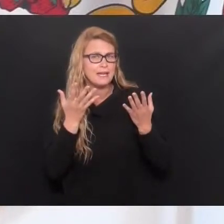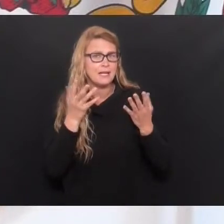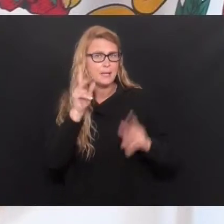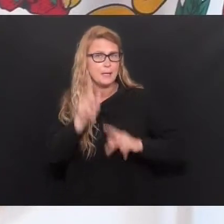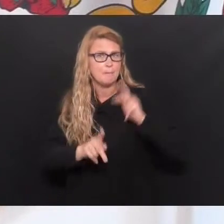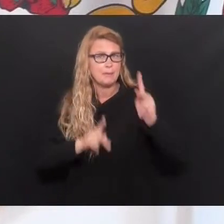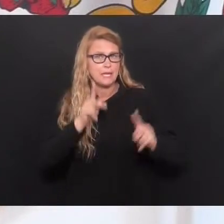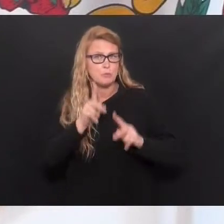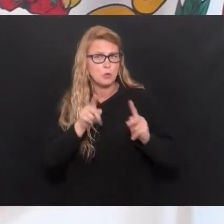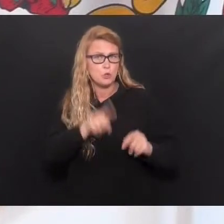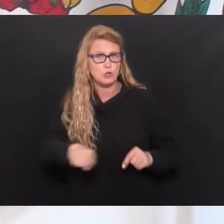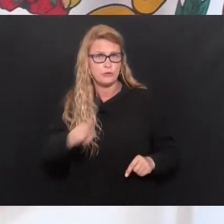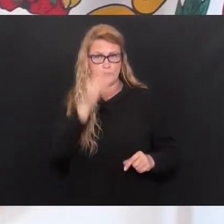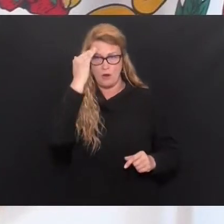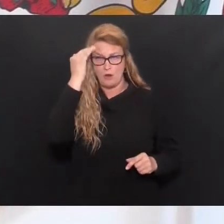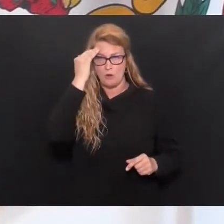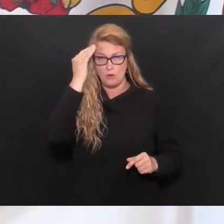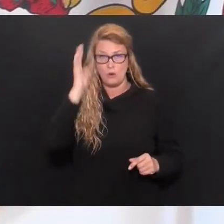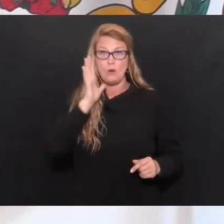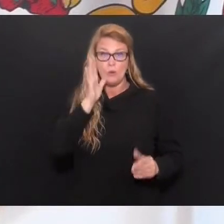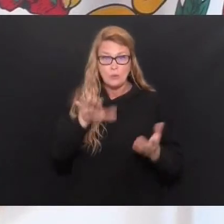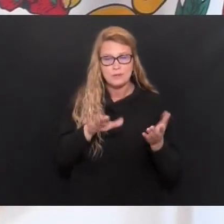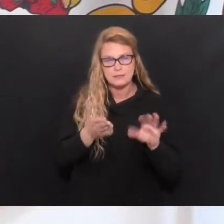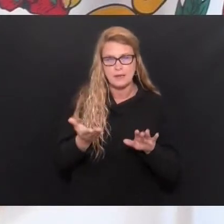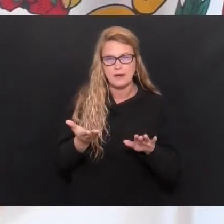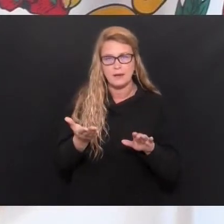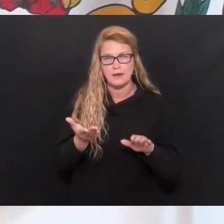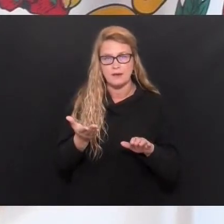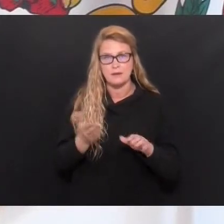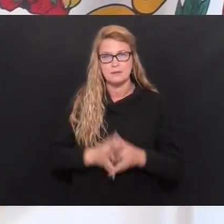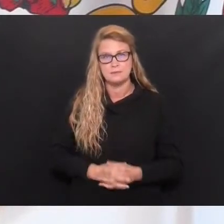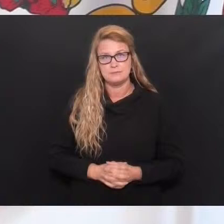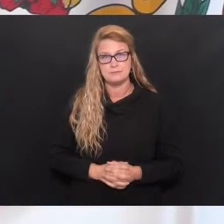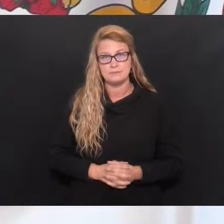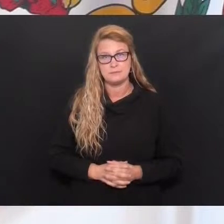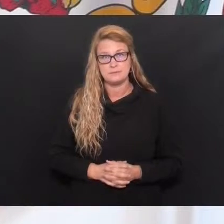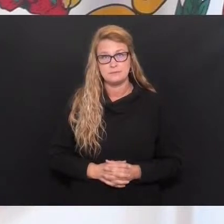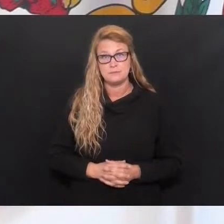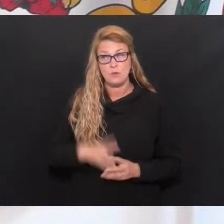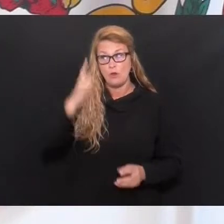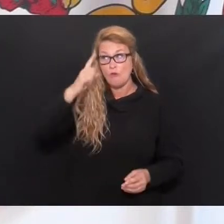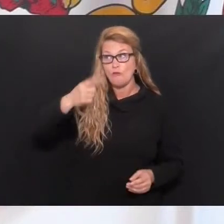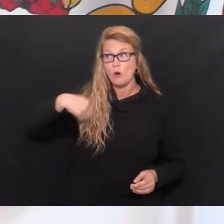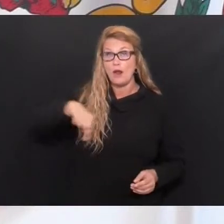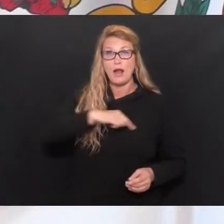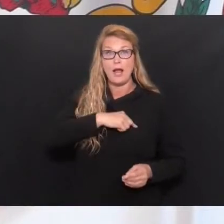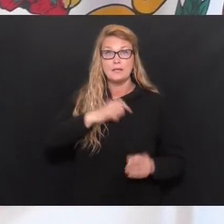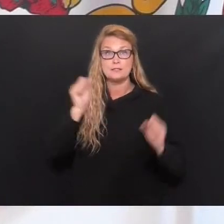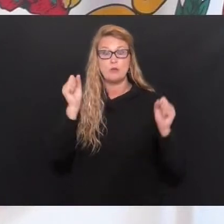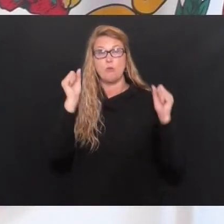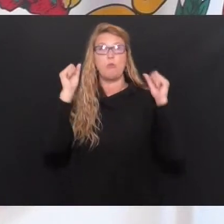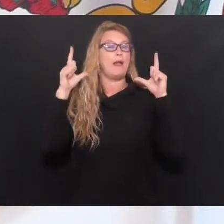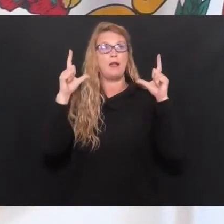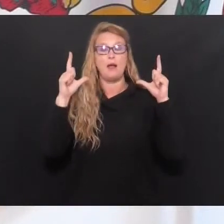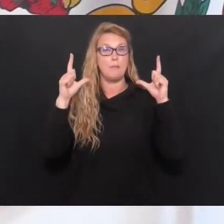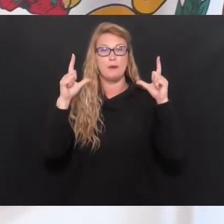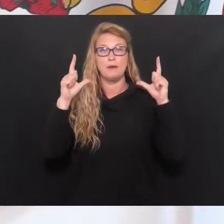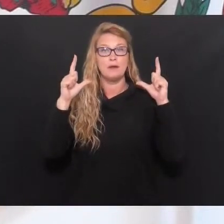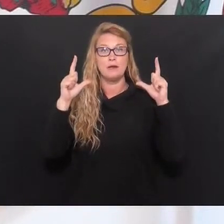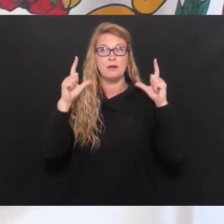people that you know are going to have to die for us to awaken to the fact that